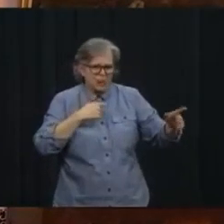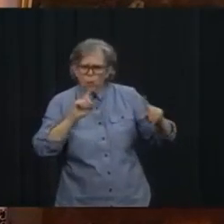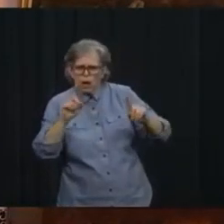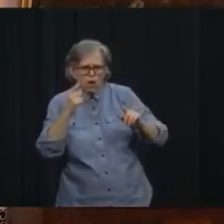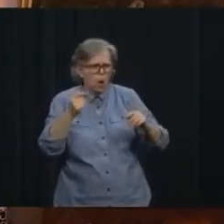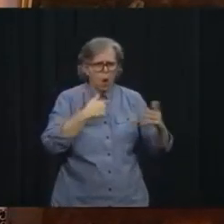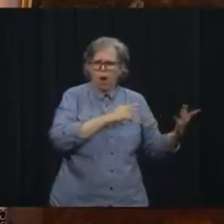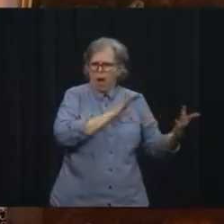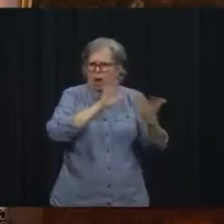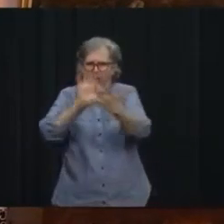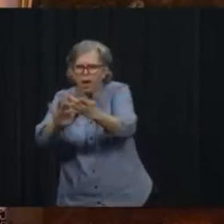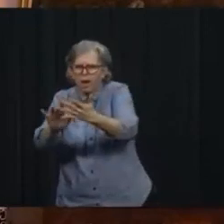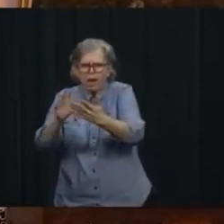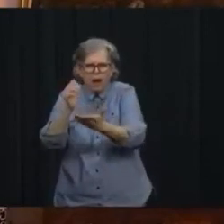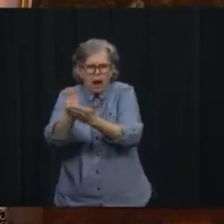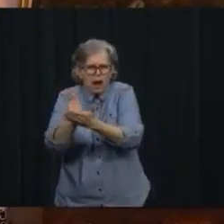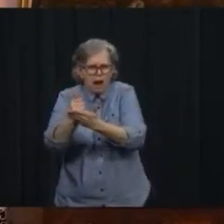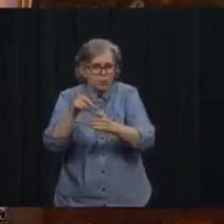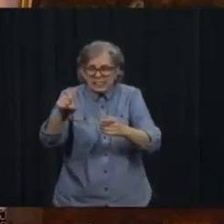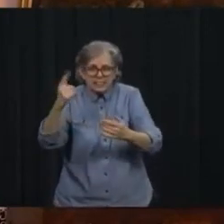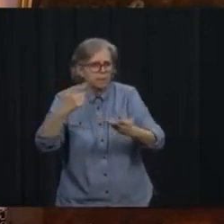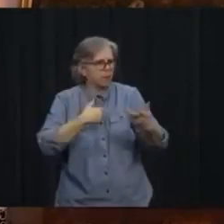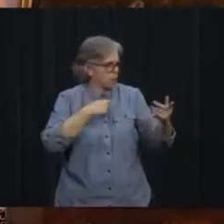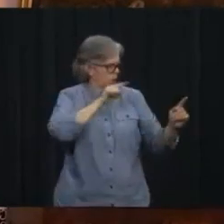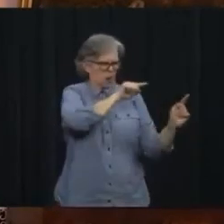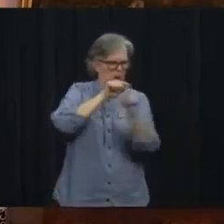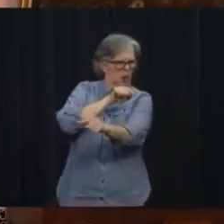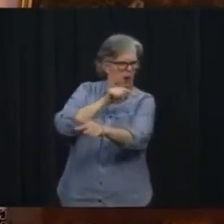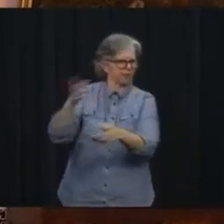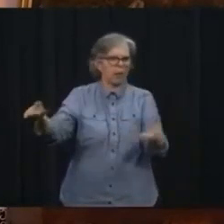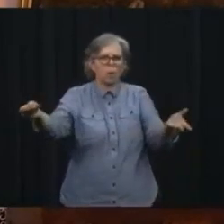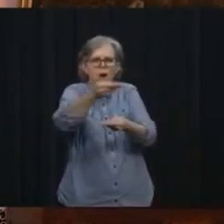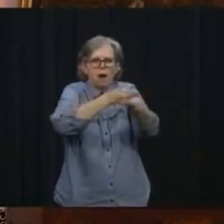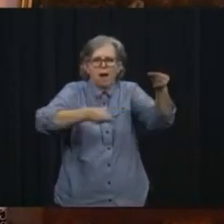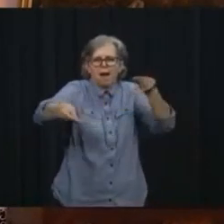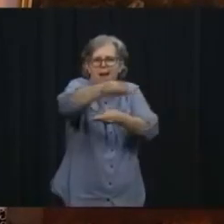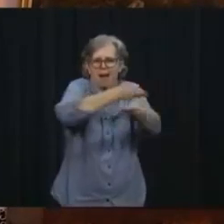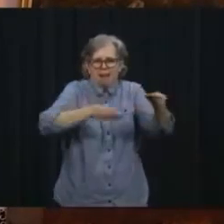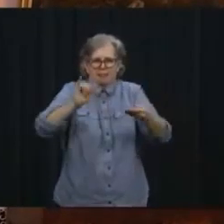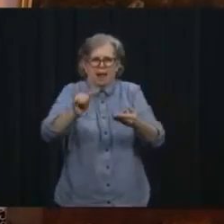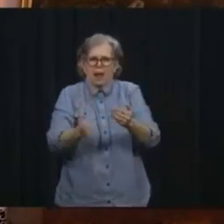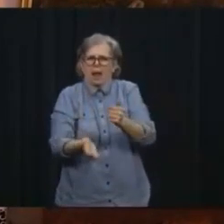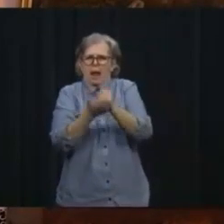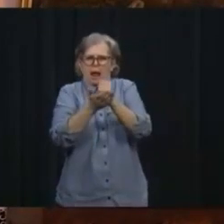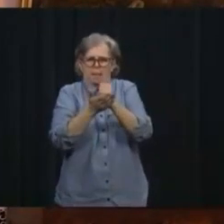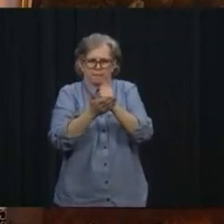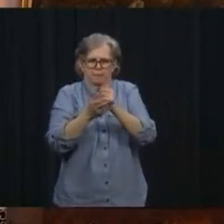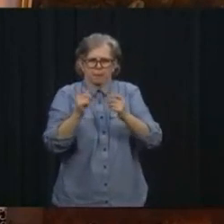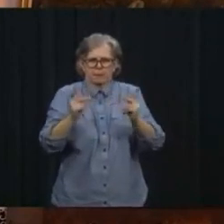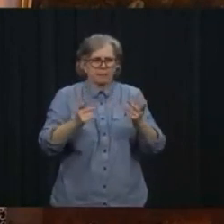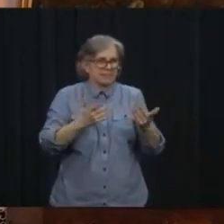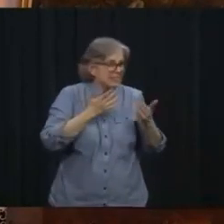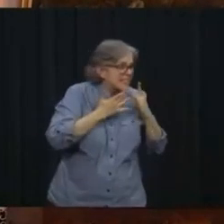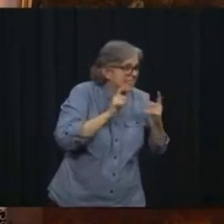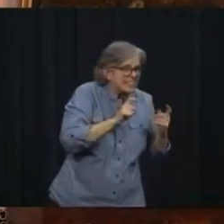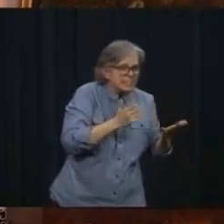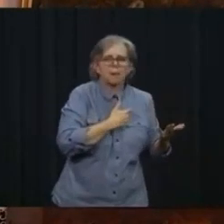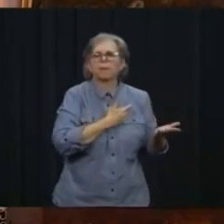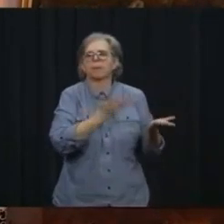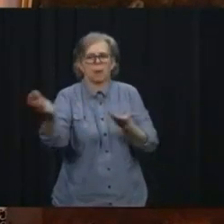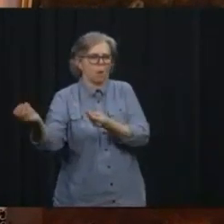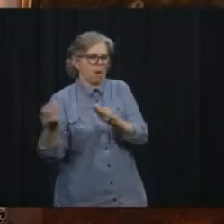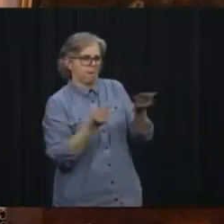state, I want to assure everyone that this EOC is there, it's functioning.